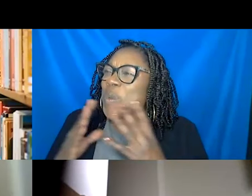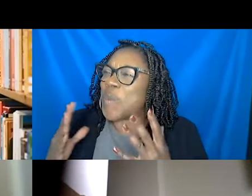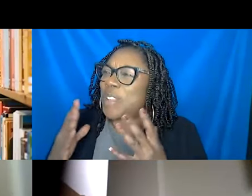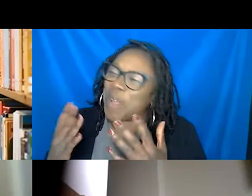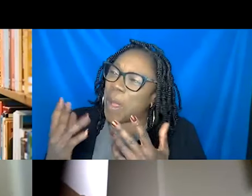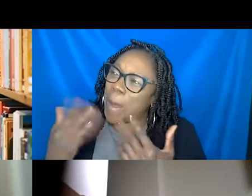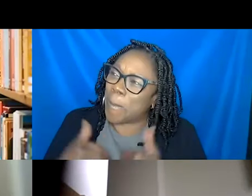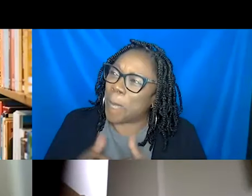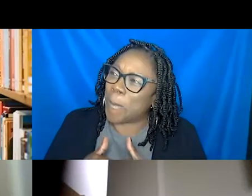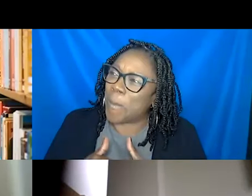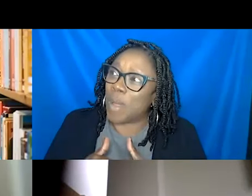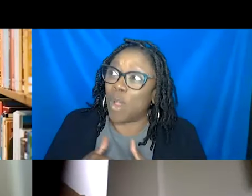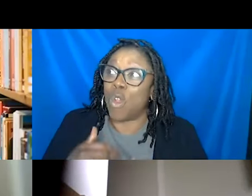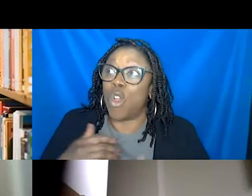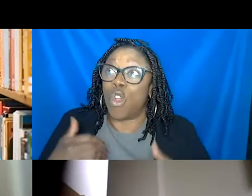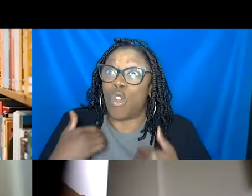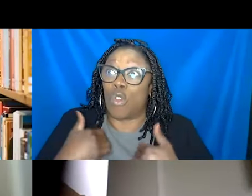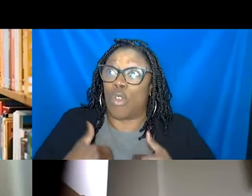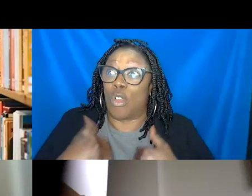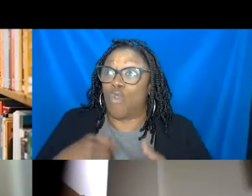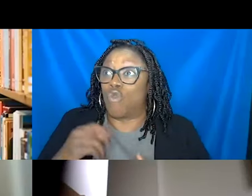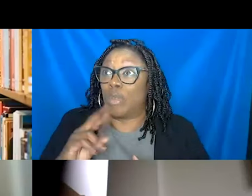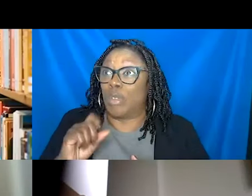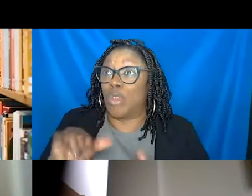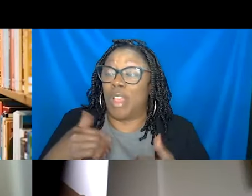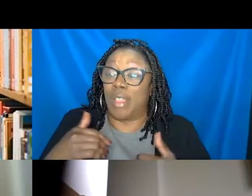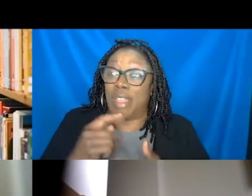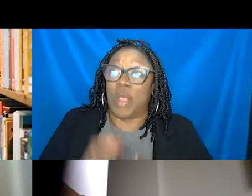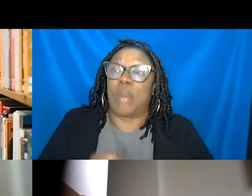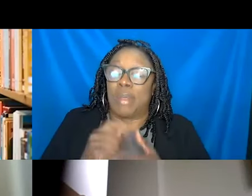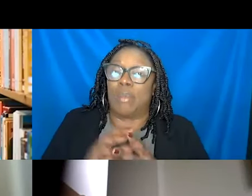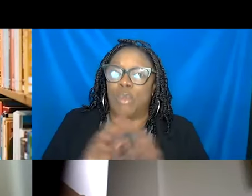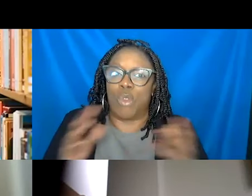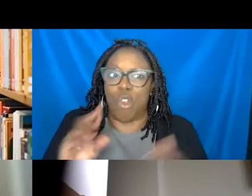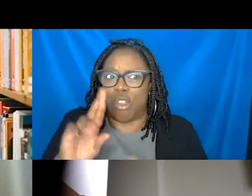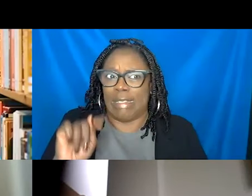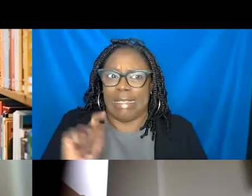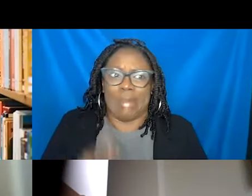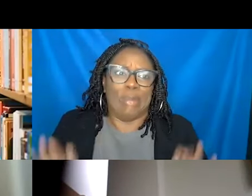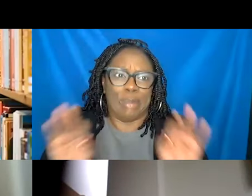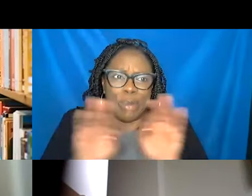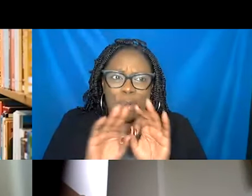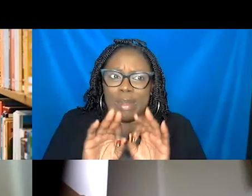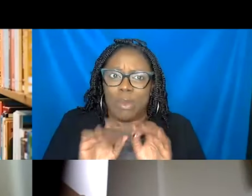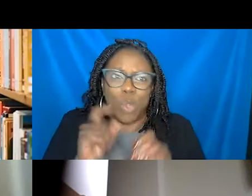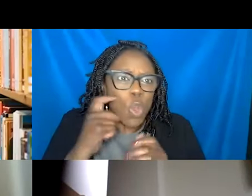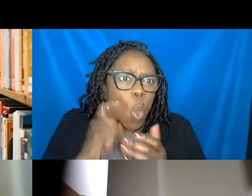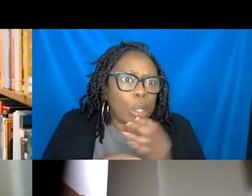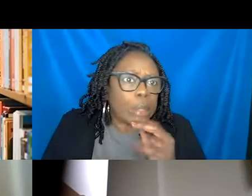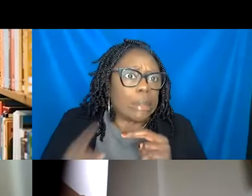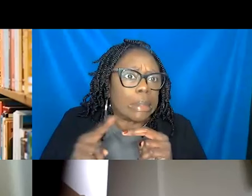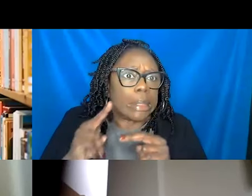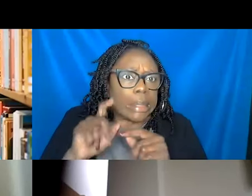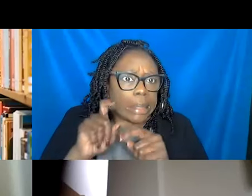for coming. Respiratory therapy, more of that technology going into the home, right? The increased need for that.